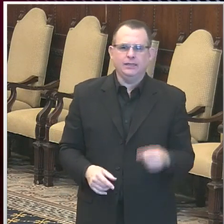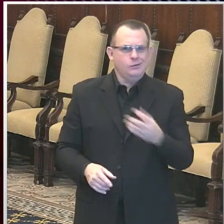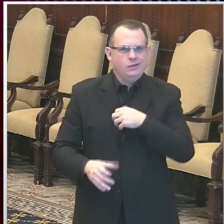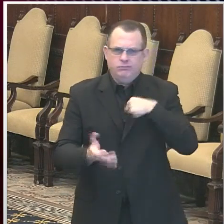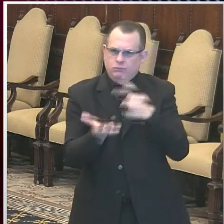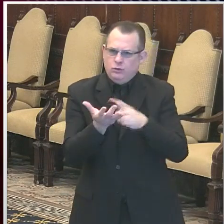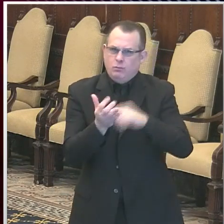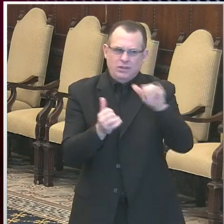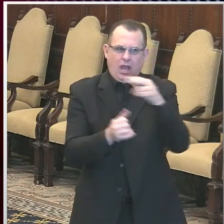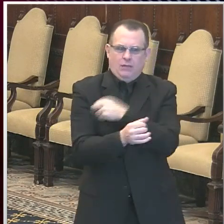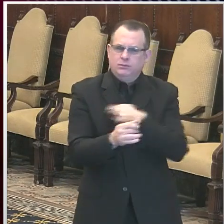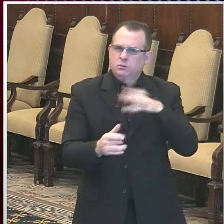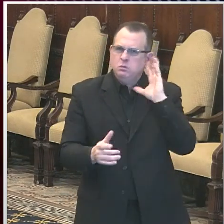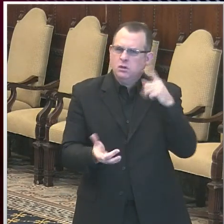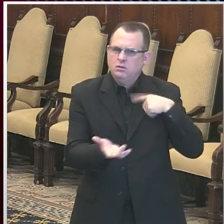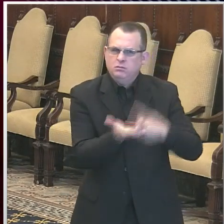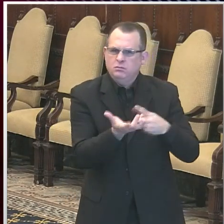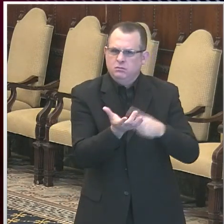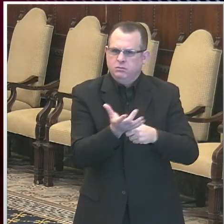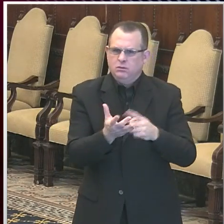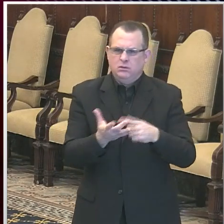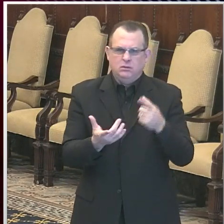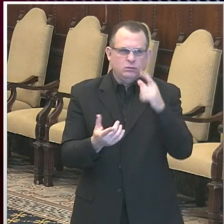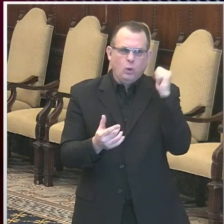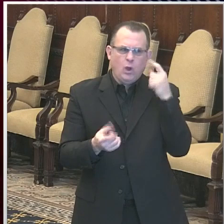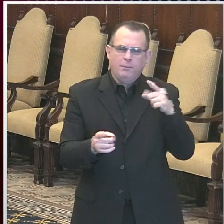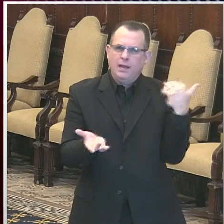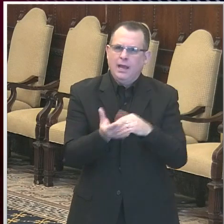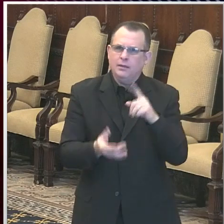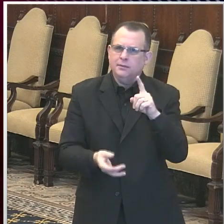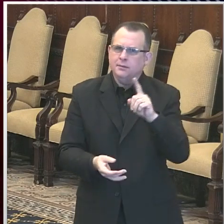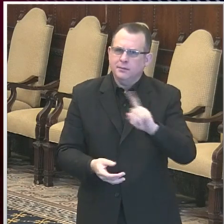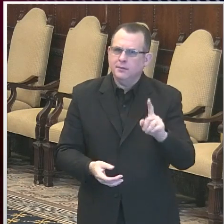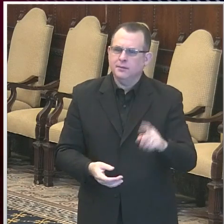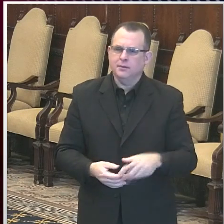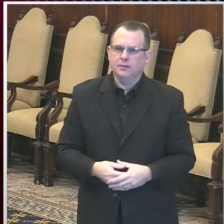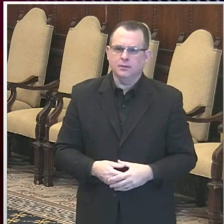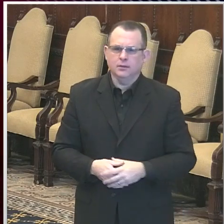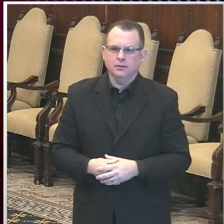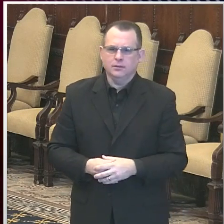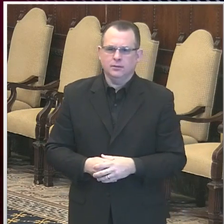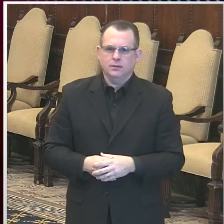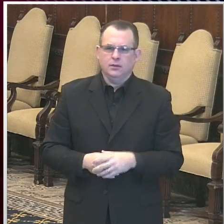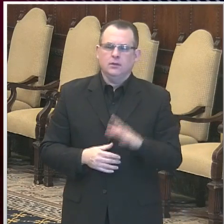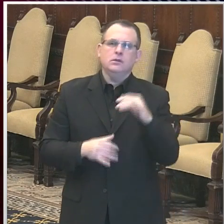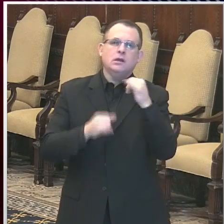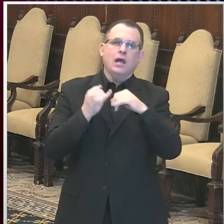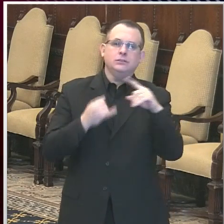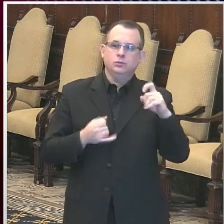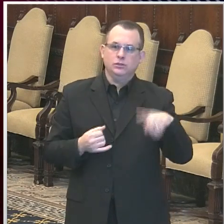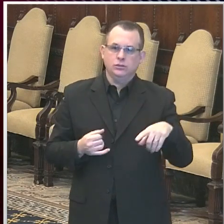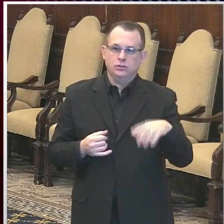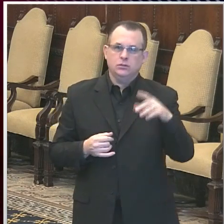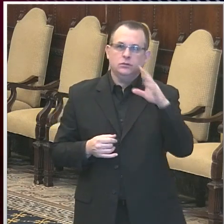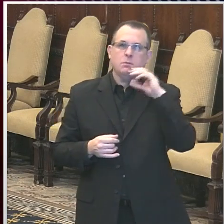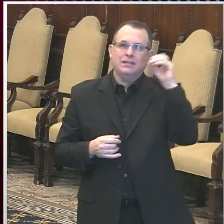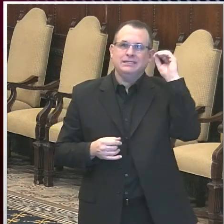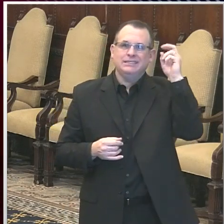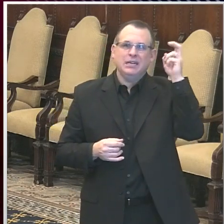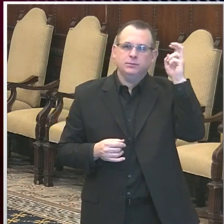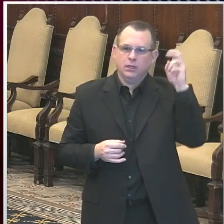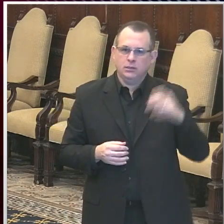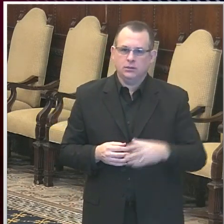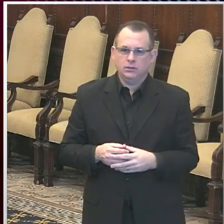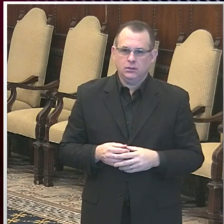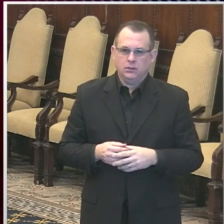make sure that that never happens again. Thank you. My last question is about SEPTA. SEPTA's union